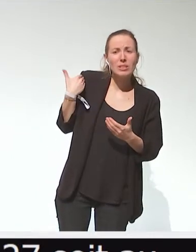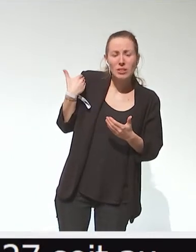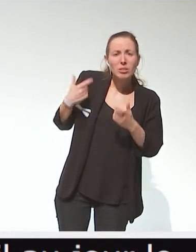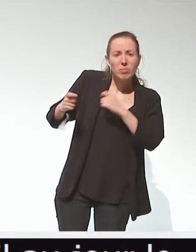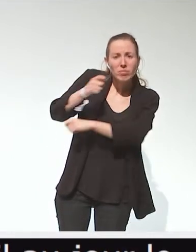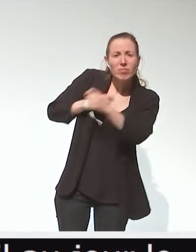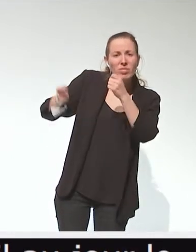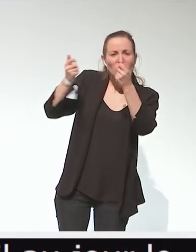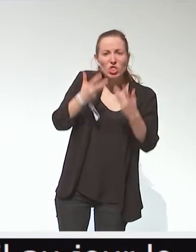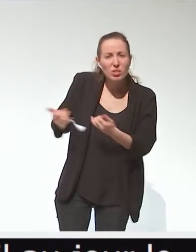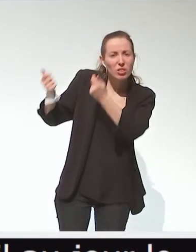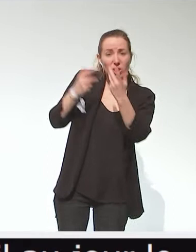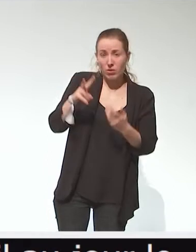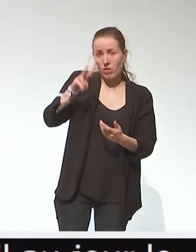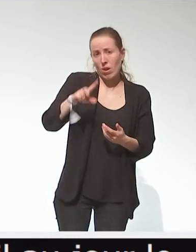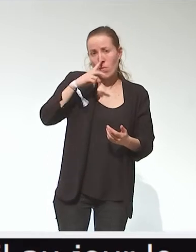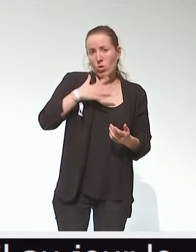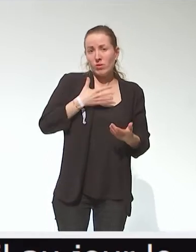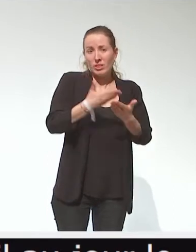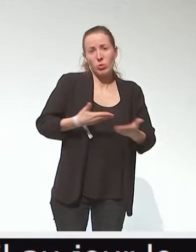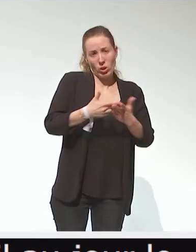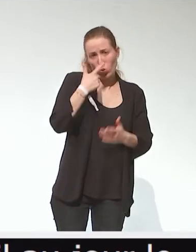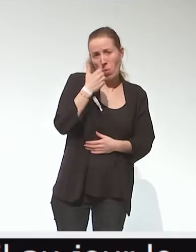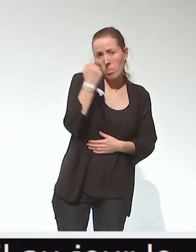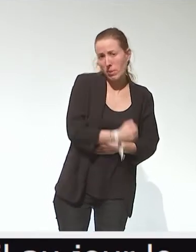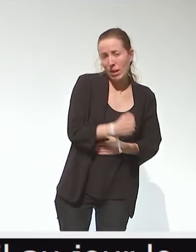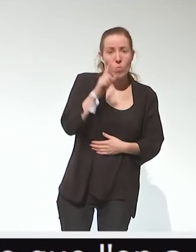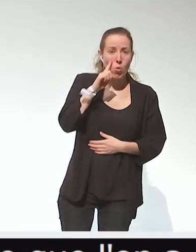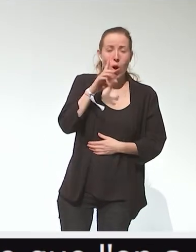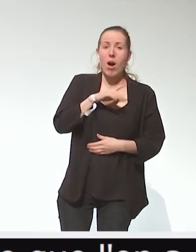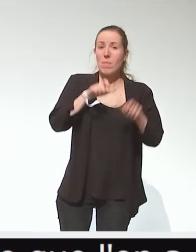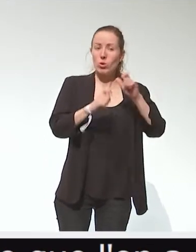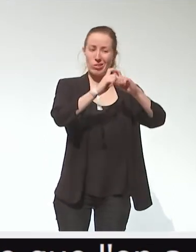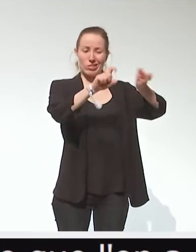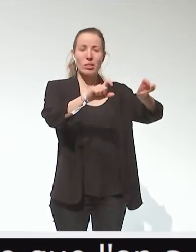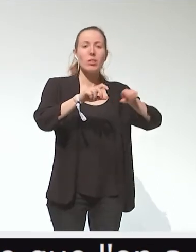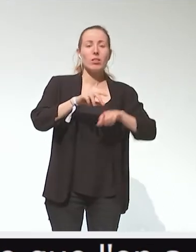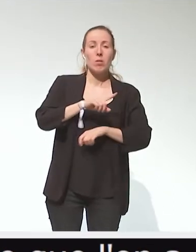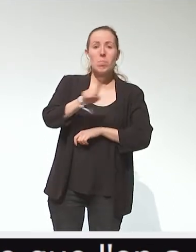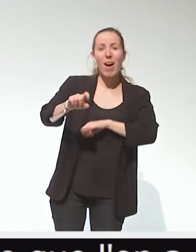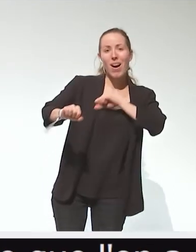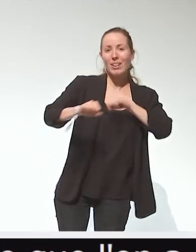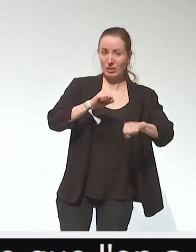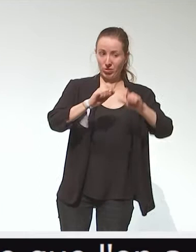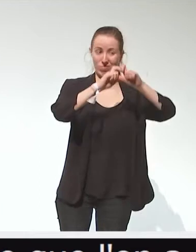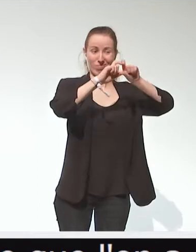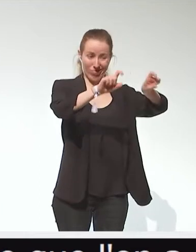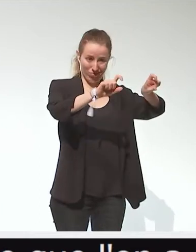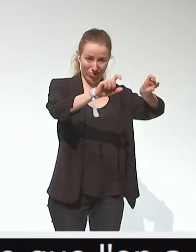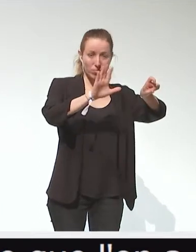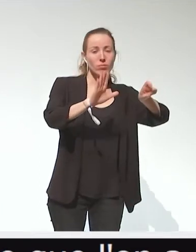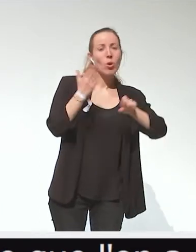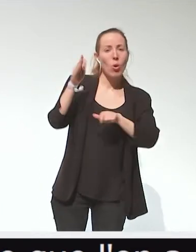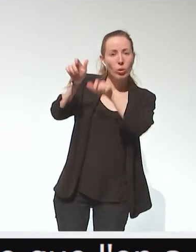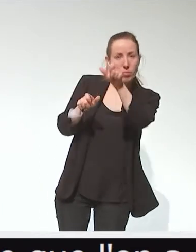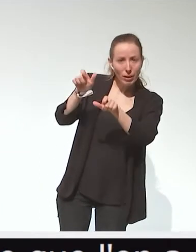considered inactive, and in some countries many people with disabilities are considered inactive even though in other countries they work. So that is